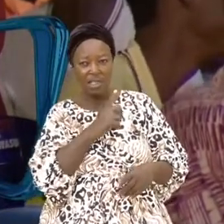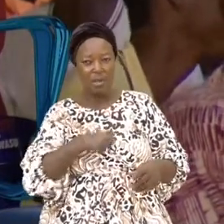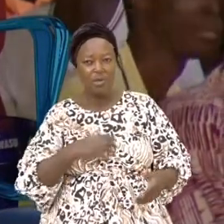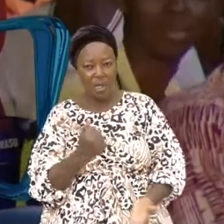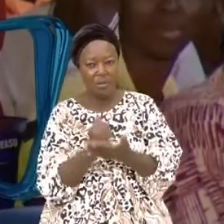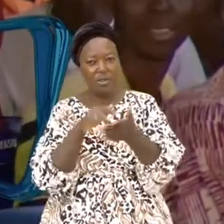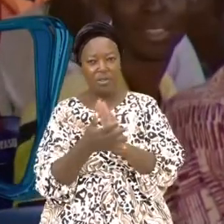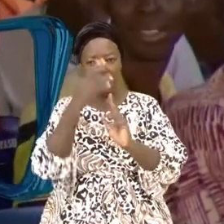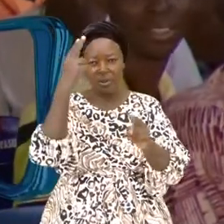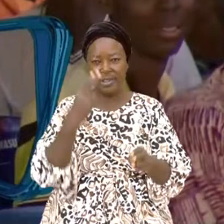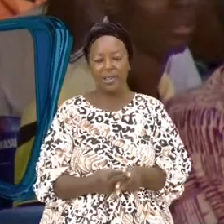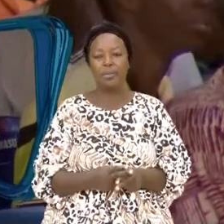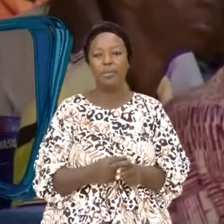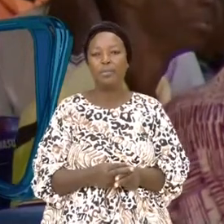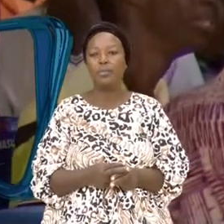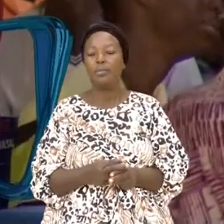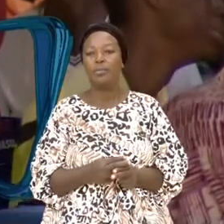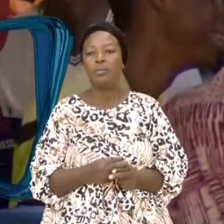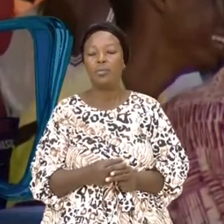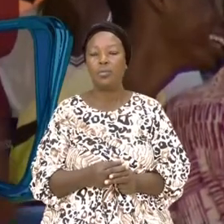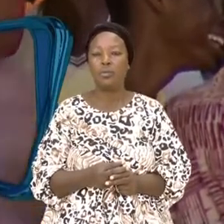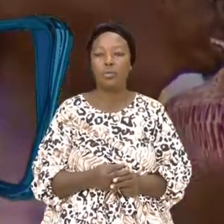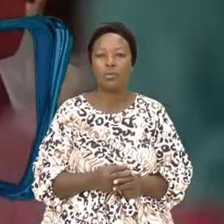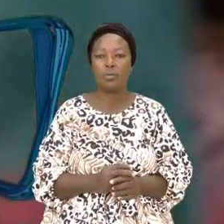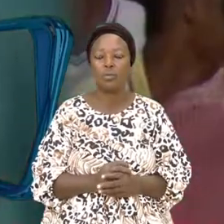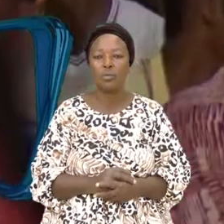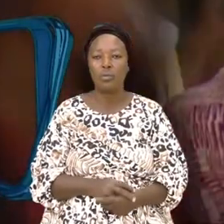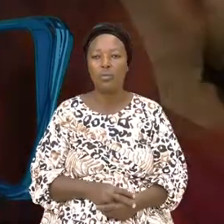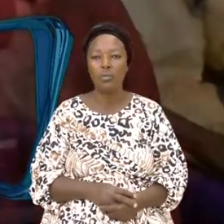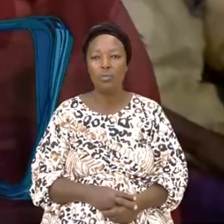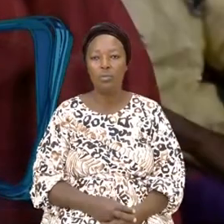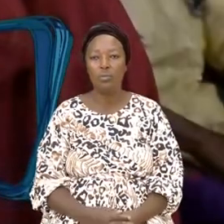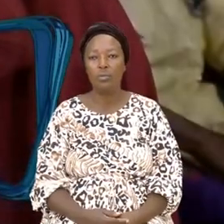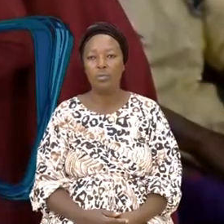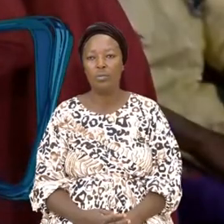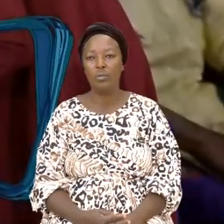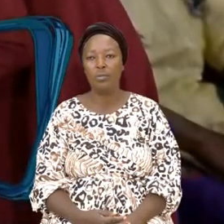digits, 11 digits.